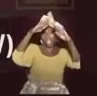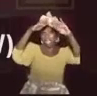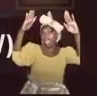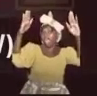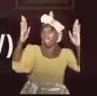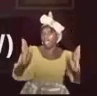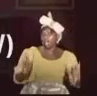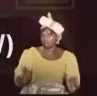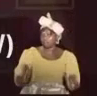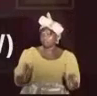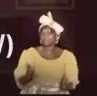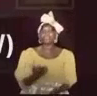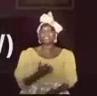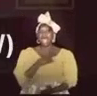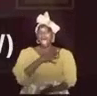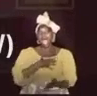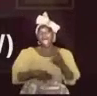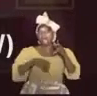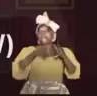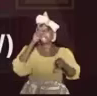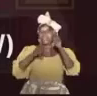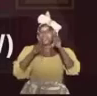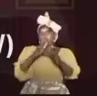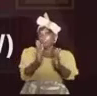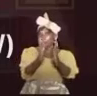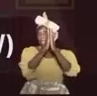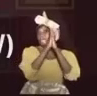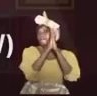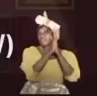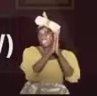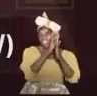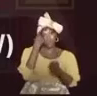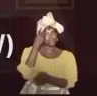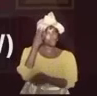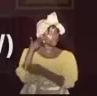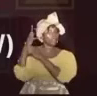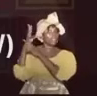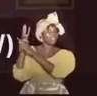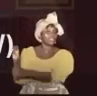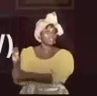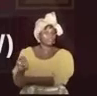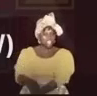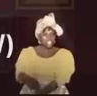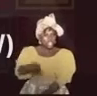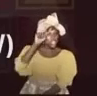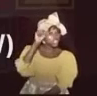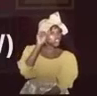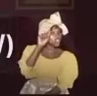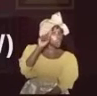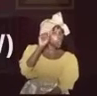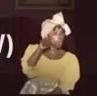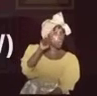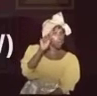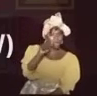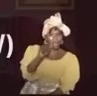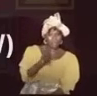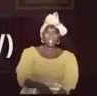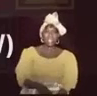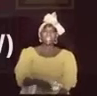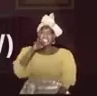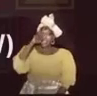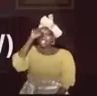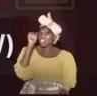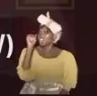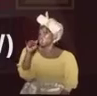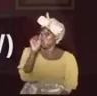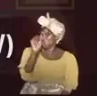When he came to the house where the prayer was happening for his deliverance, he knocked the door and said, this is the answer to